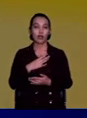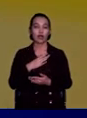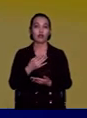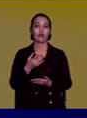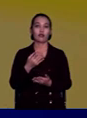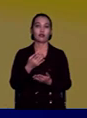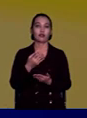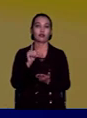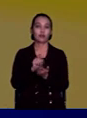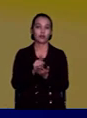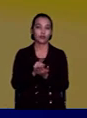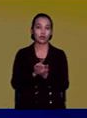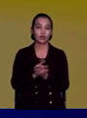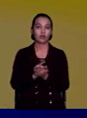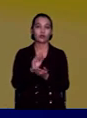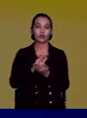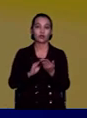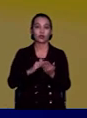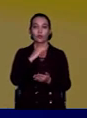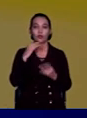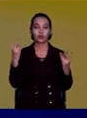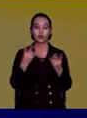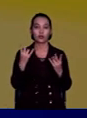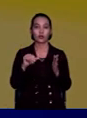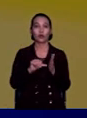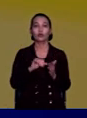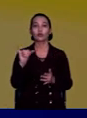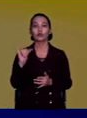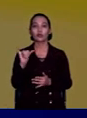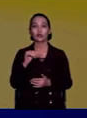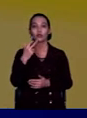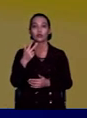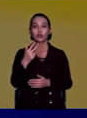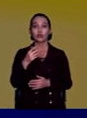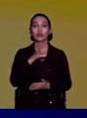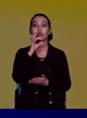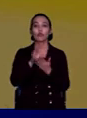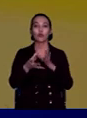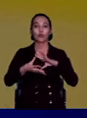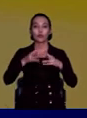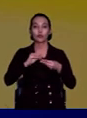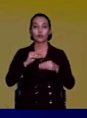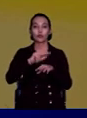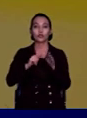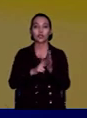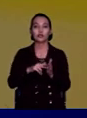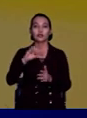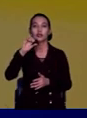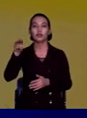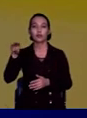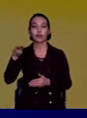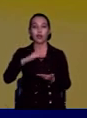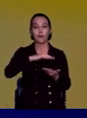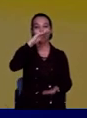berilgan edi. Demak, 6 ni 3 ga ko'paytirganimda 18 sm, ya'ni uning